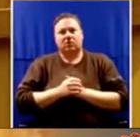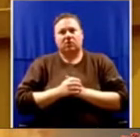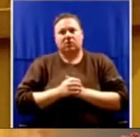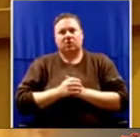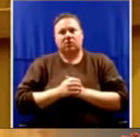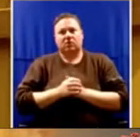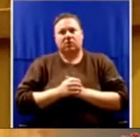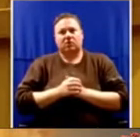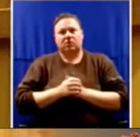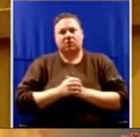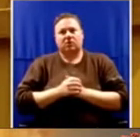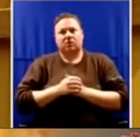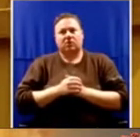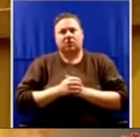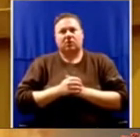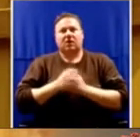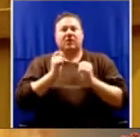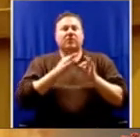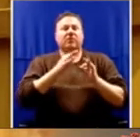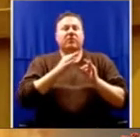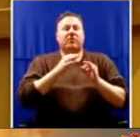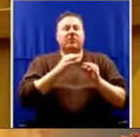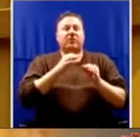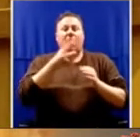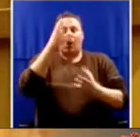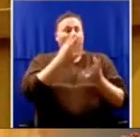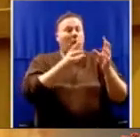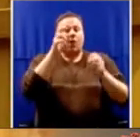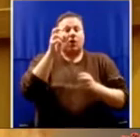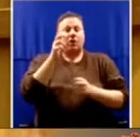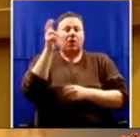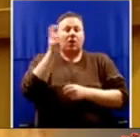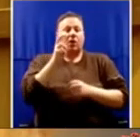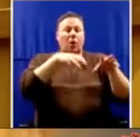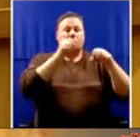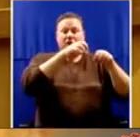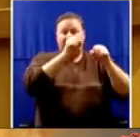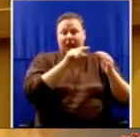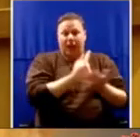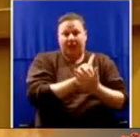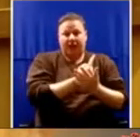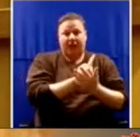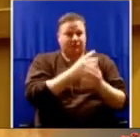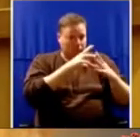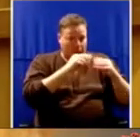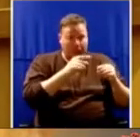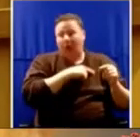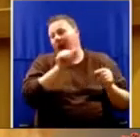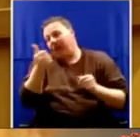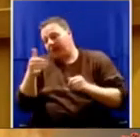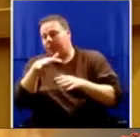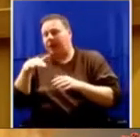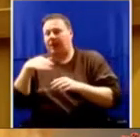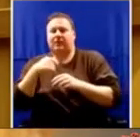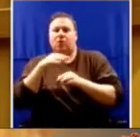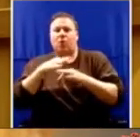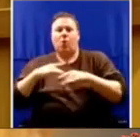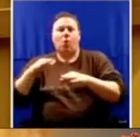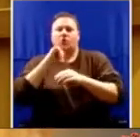it's a water shortage somewhere. Families should not be told they cannot bury their loved ones because the mortuary has been without water